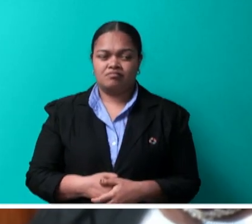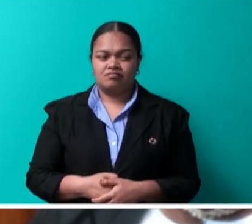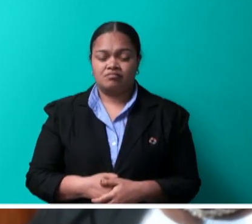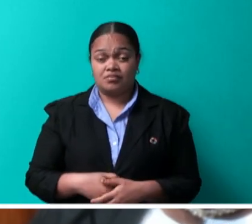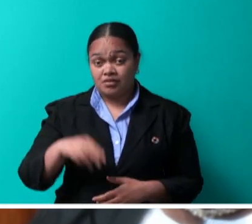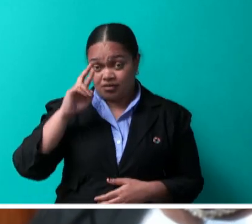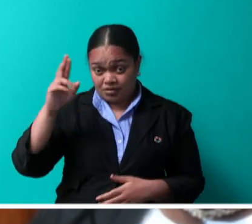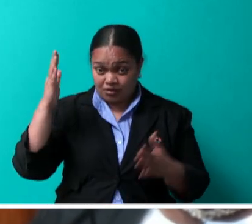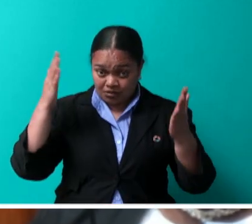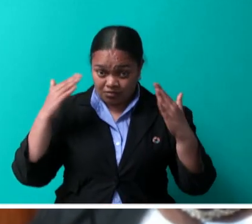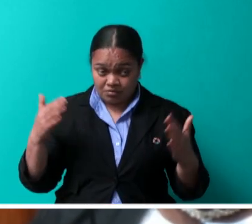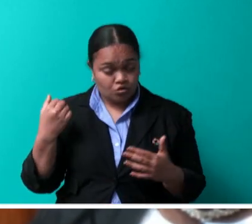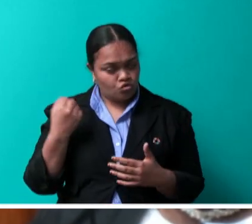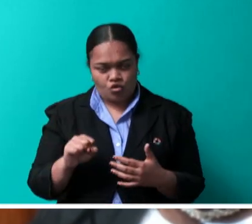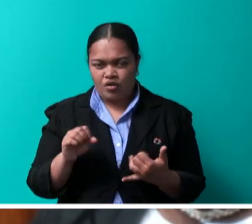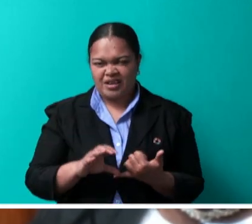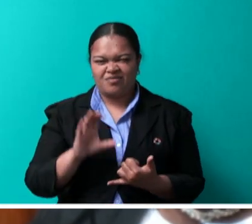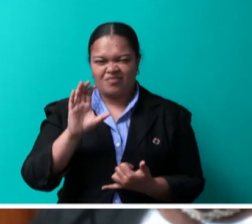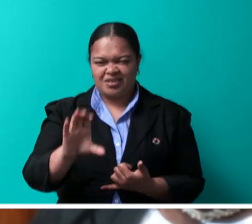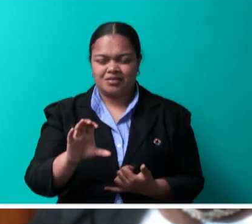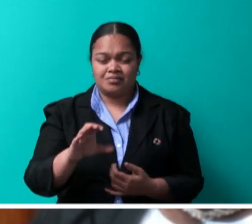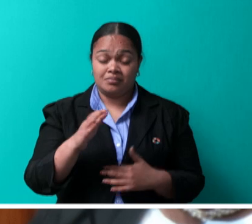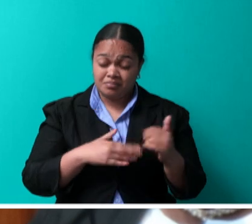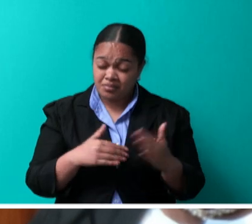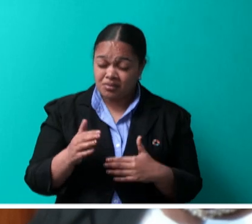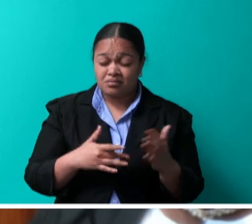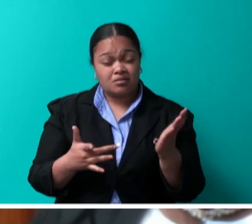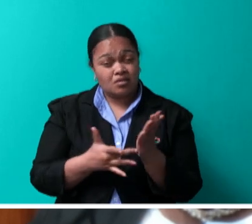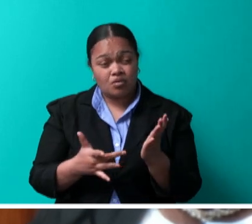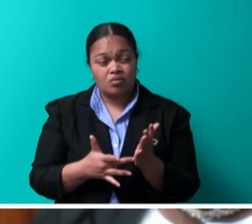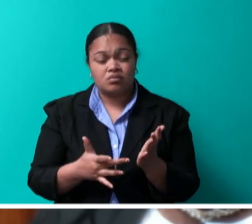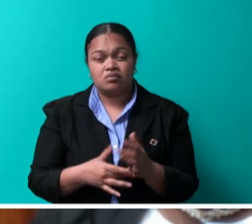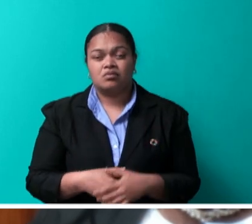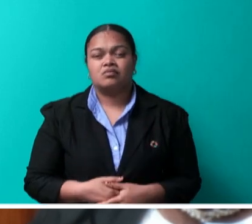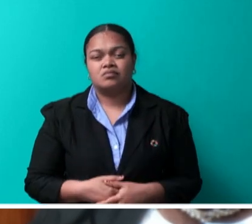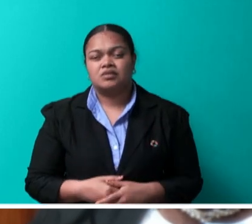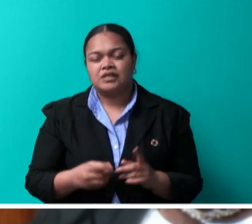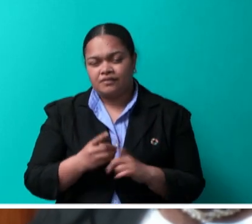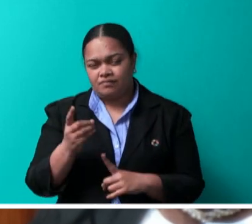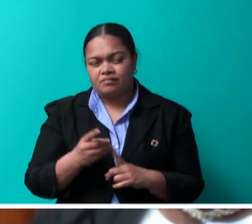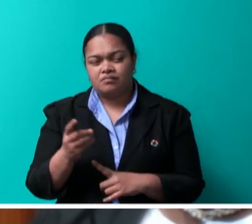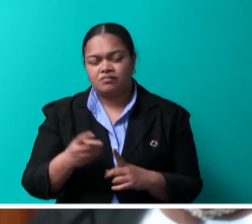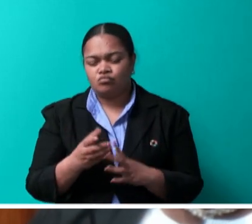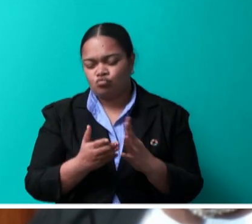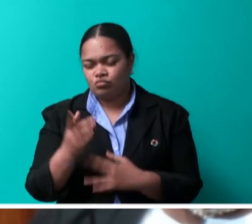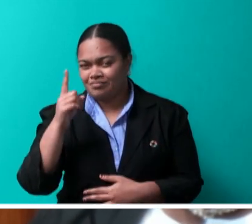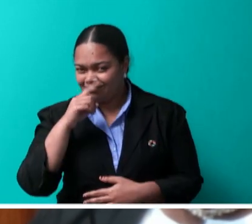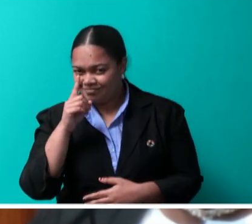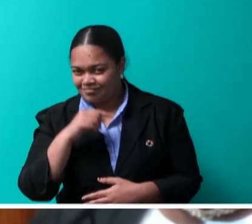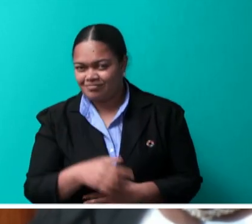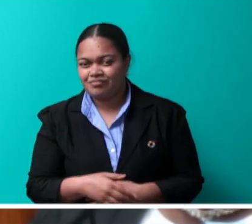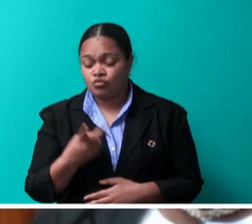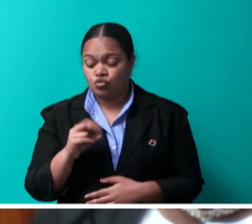Mr. Speaker, sir, no investment in buildings or technologies can succeed without investment in people.